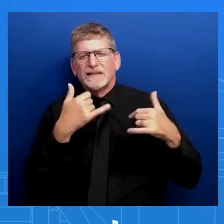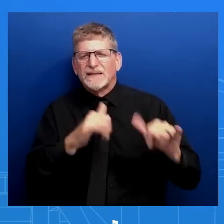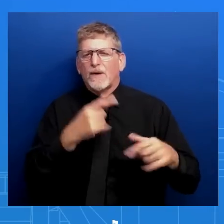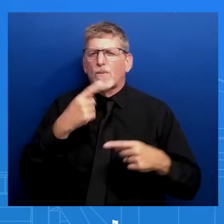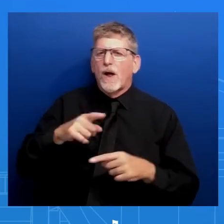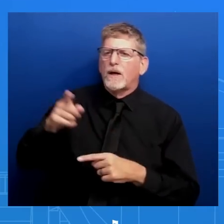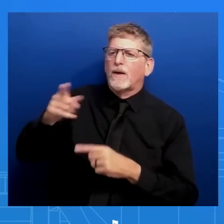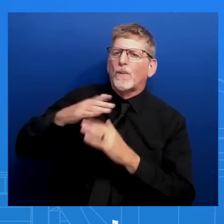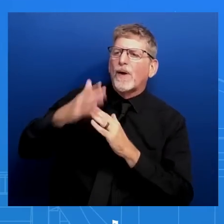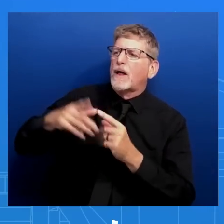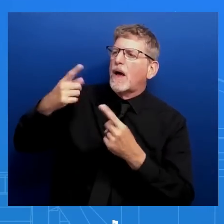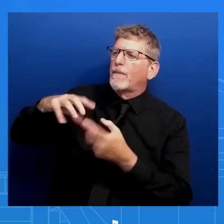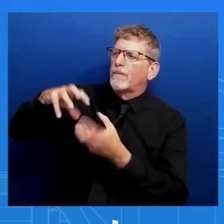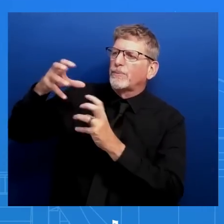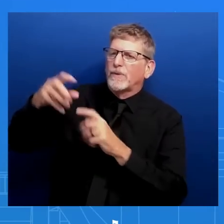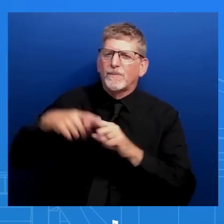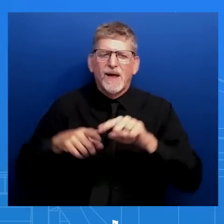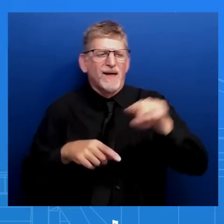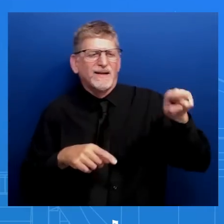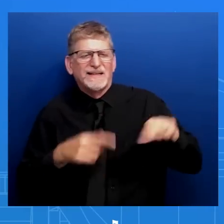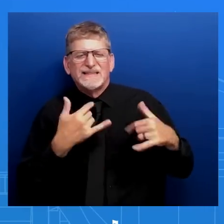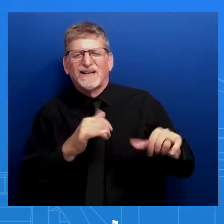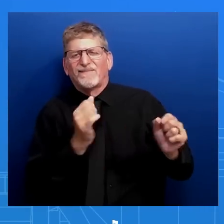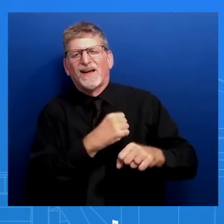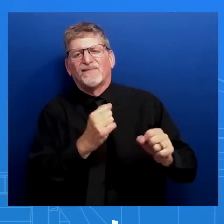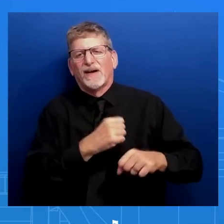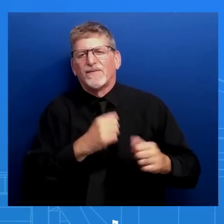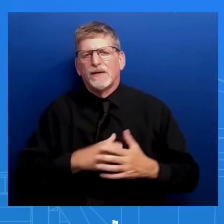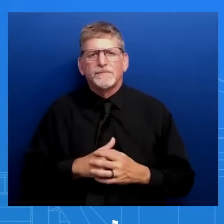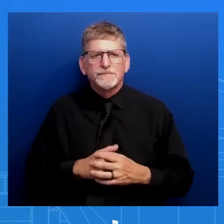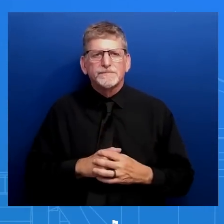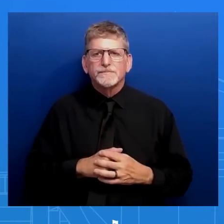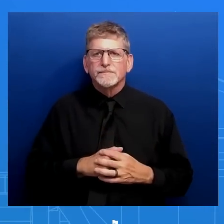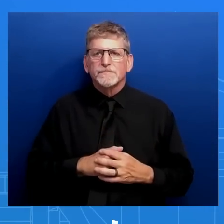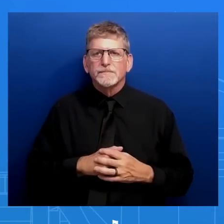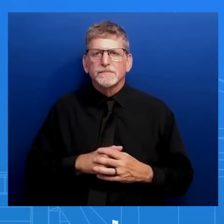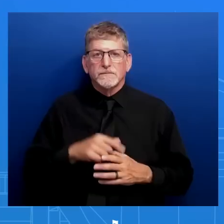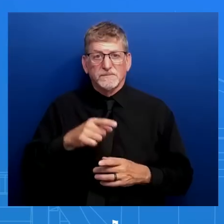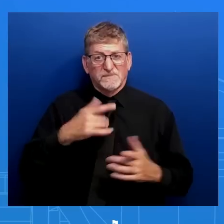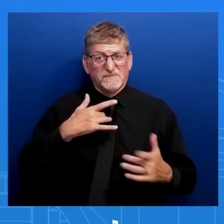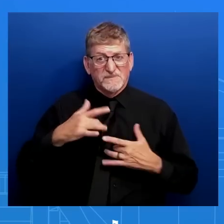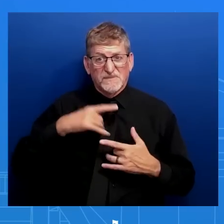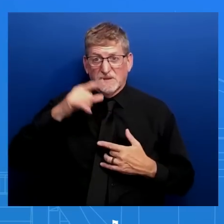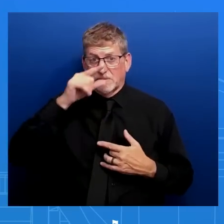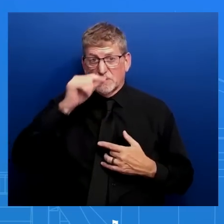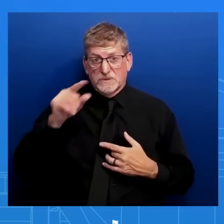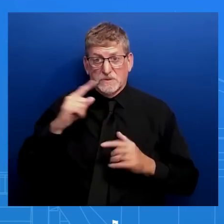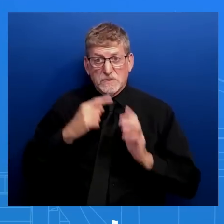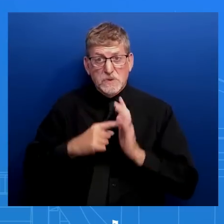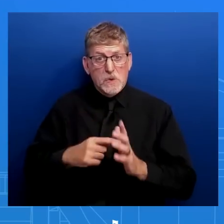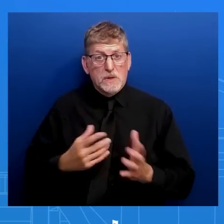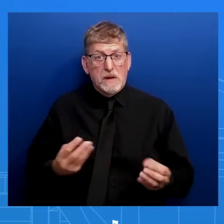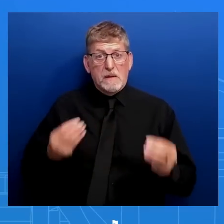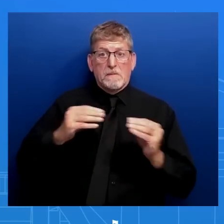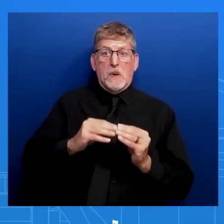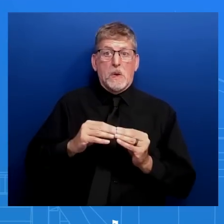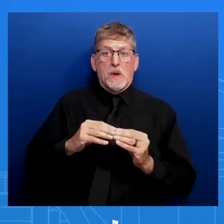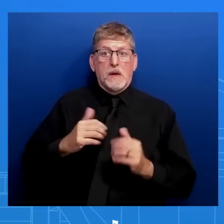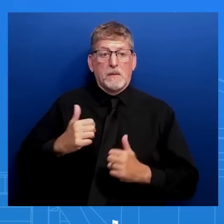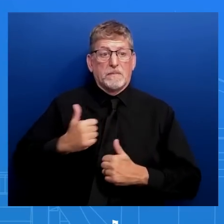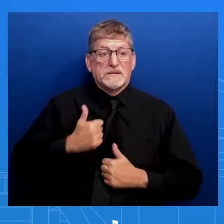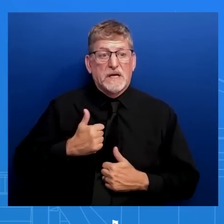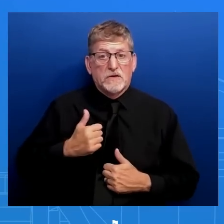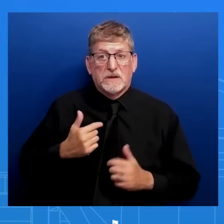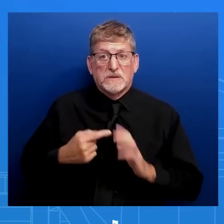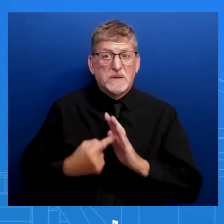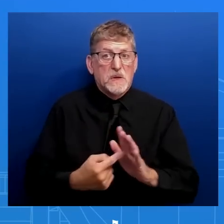more extreme measures to demonstrate his control? That's going to be a decision for Vladimir Putin to make, and I wouldn't begin